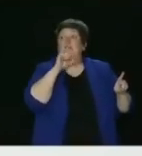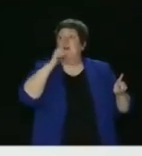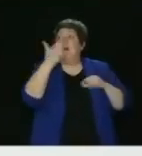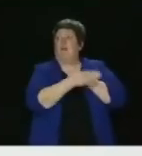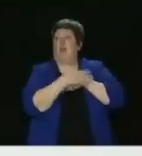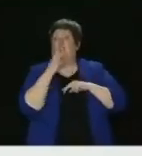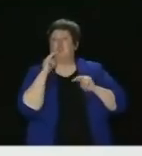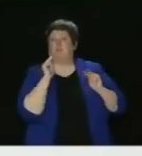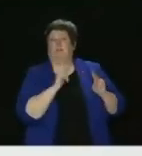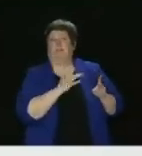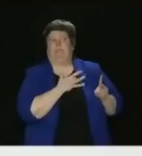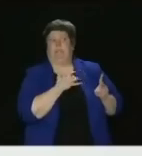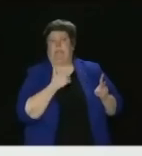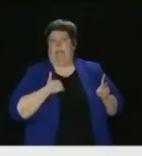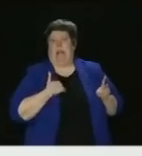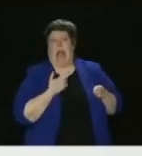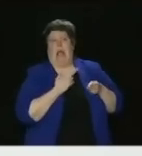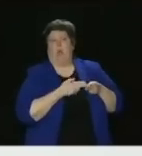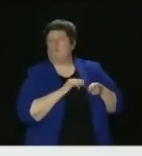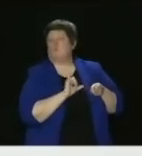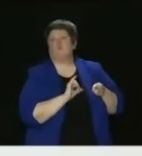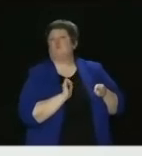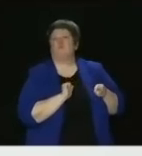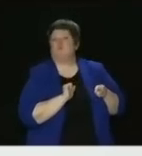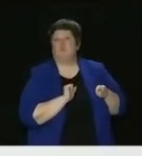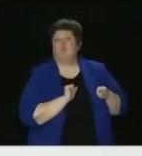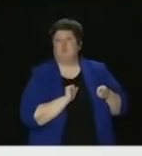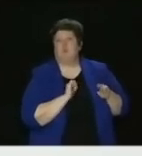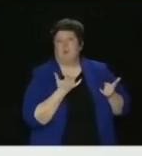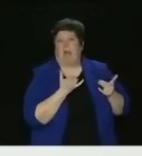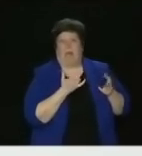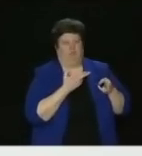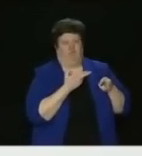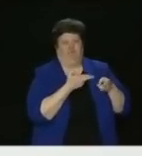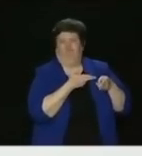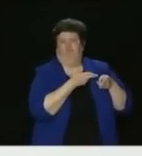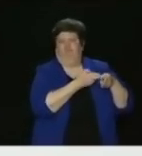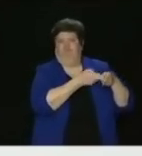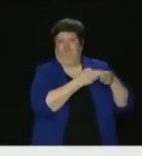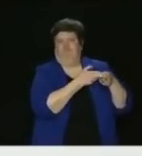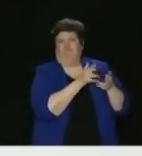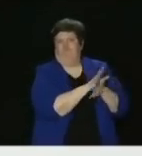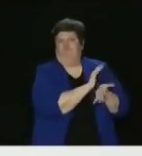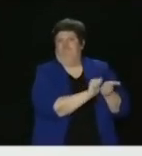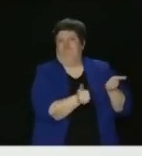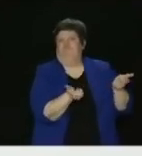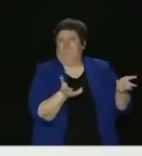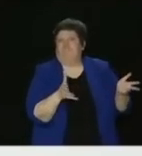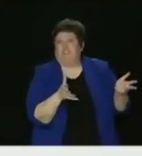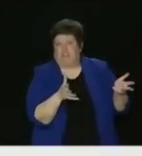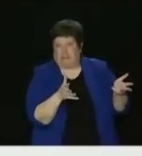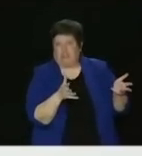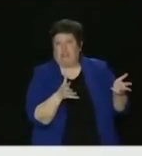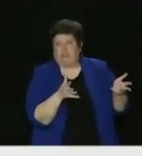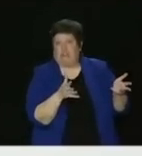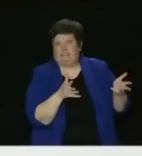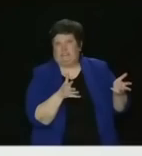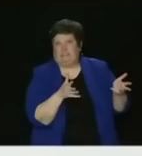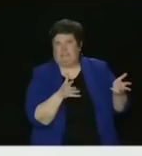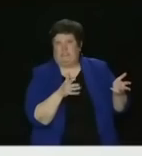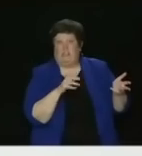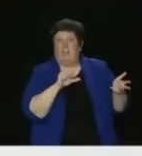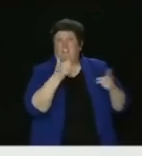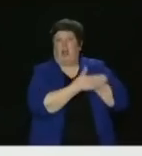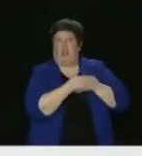the country that you feel the border protests have had and the impact on Canada's, I guess, reputation as a